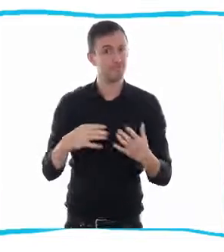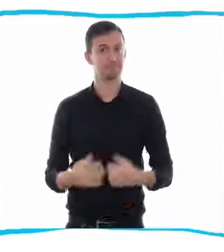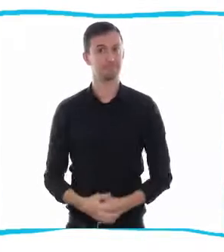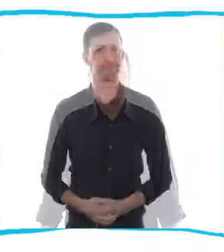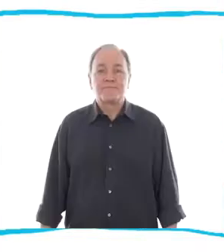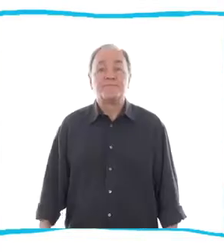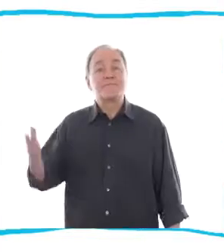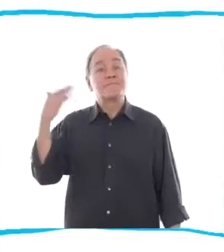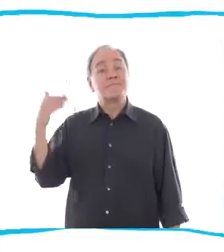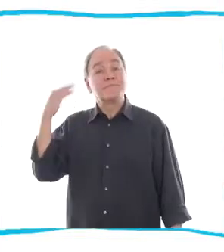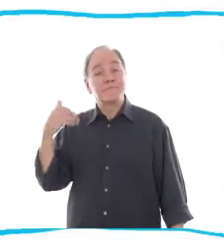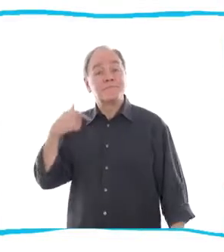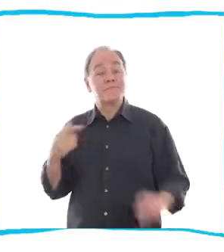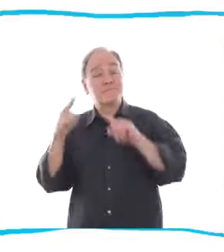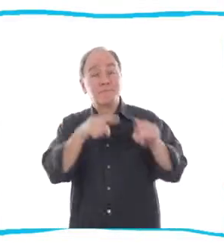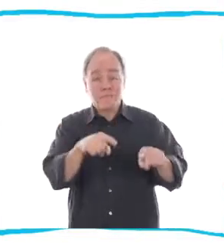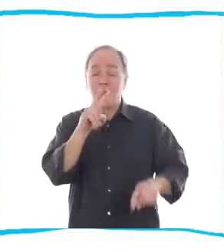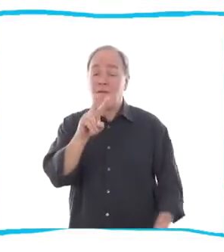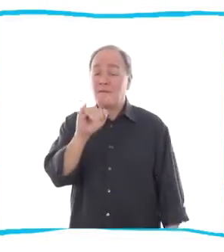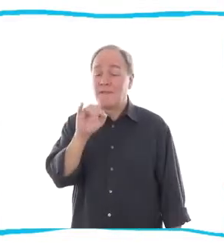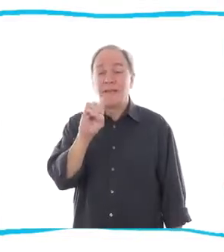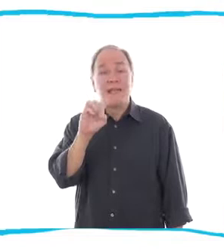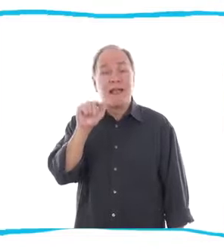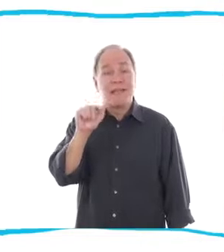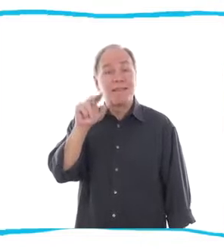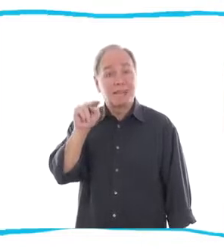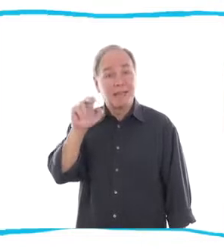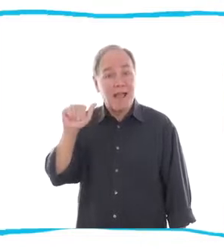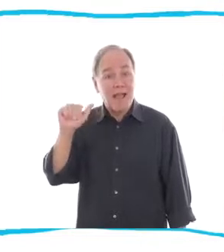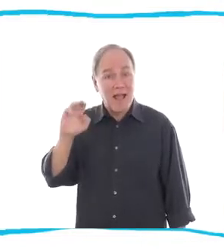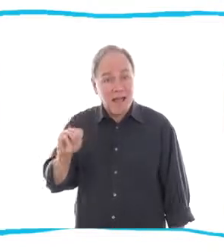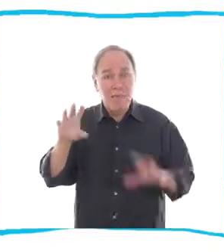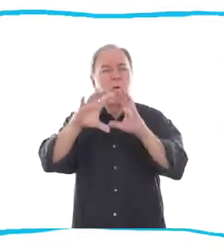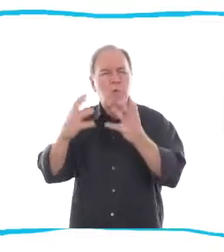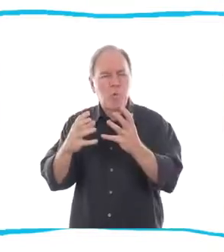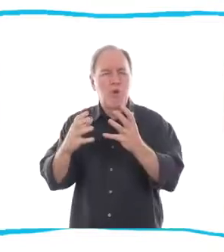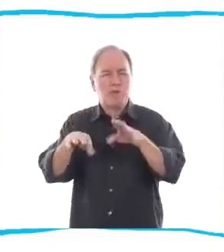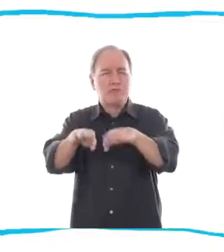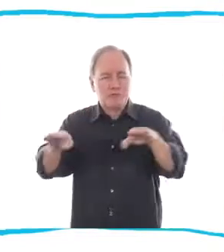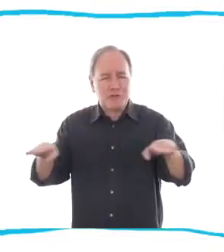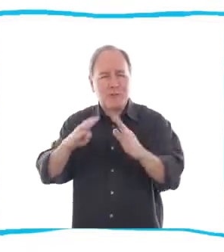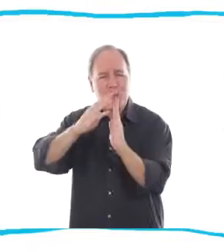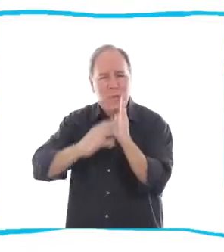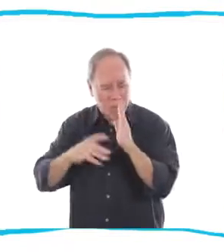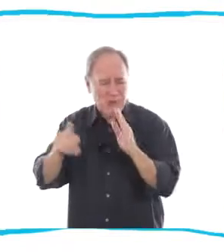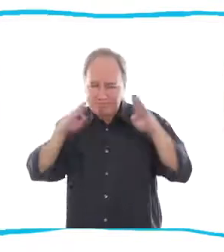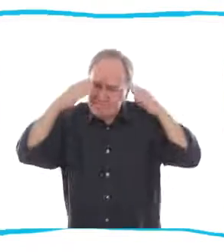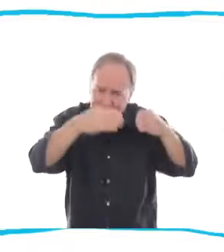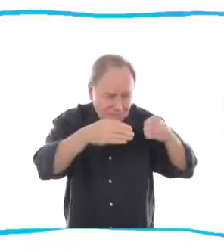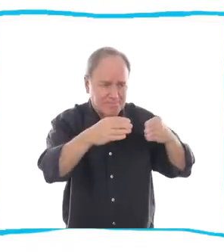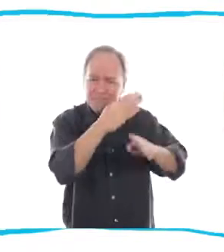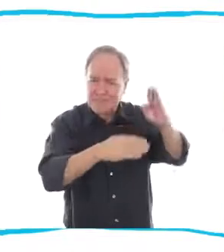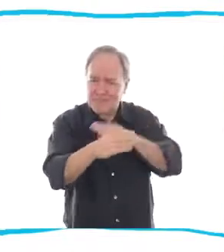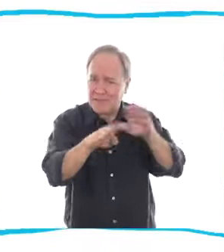For the launch of the State of the World Children Report in Vietnam, it was about children with disabilities, and we had